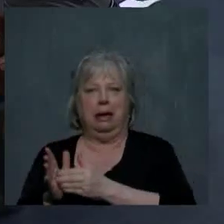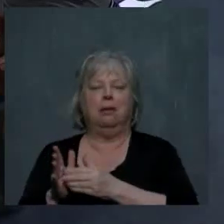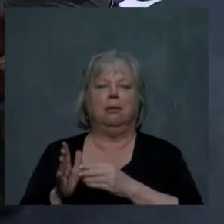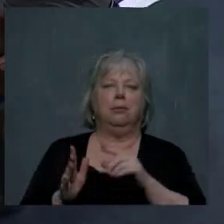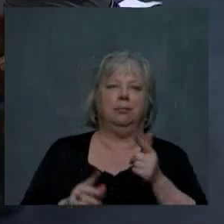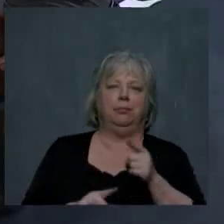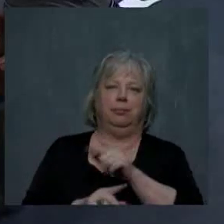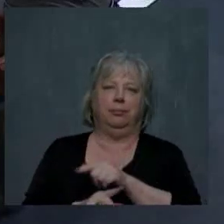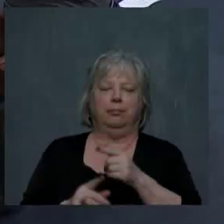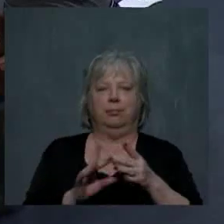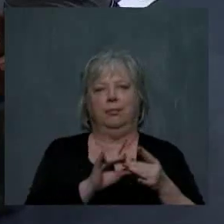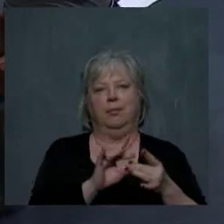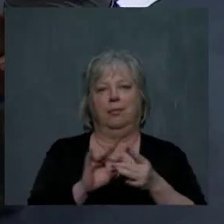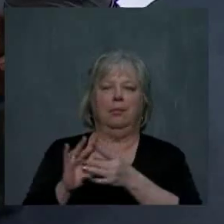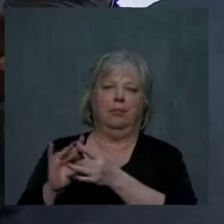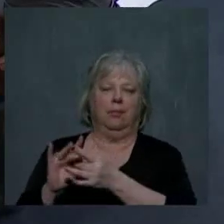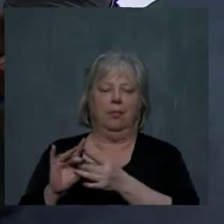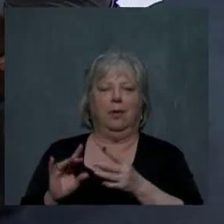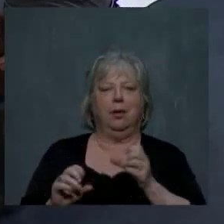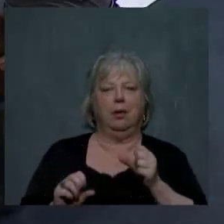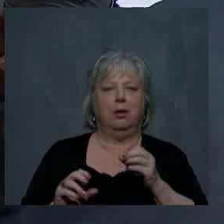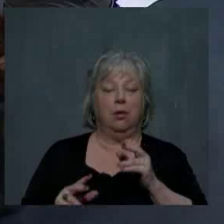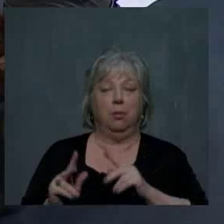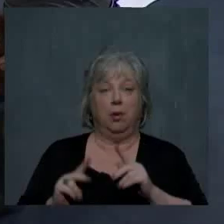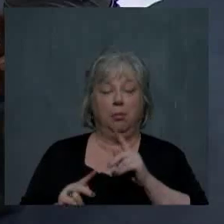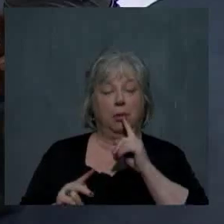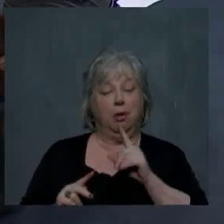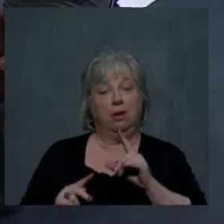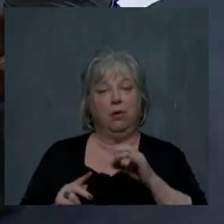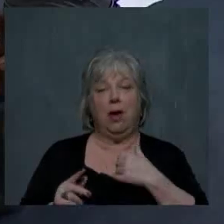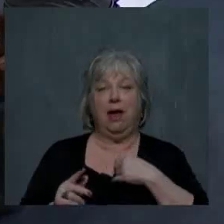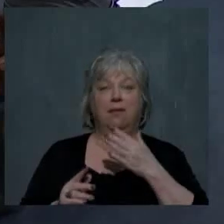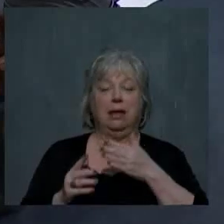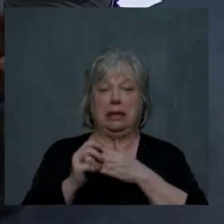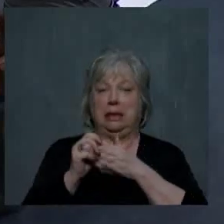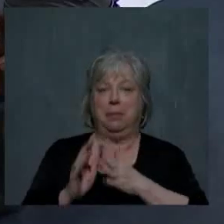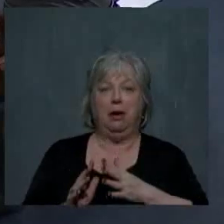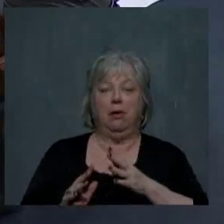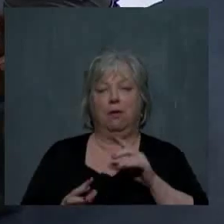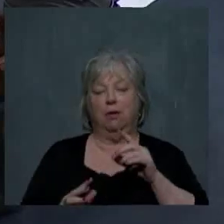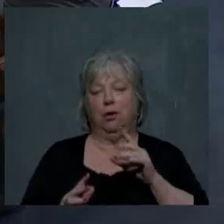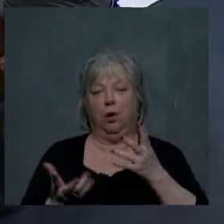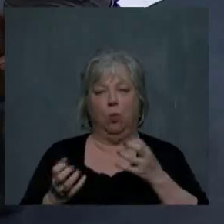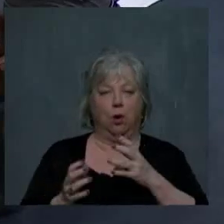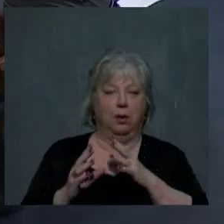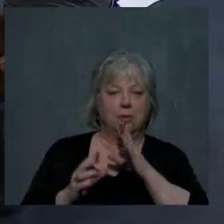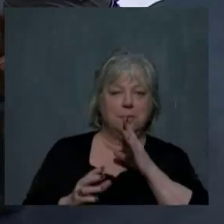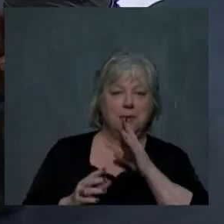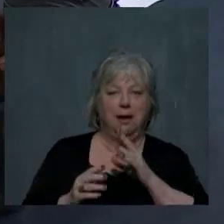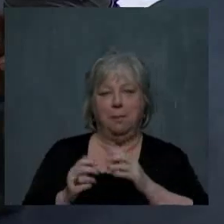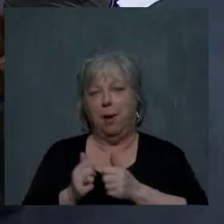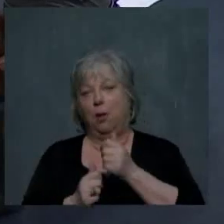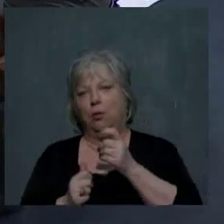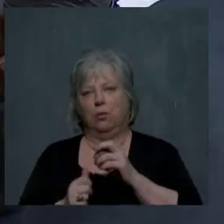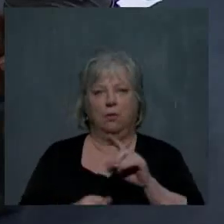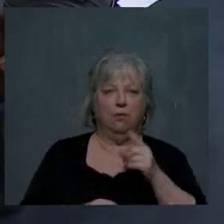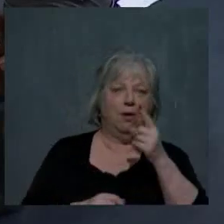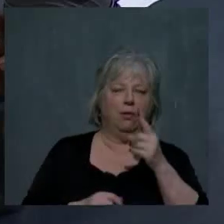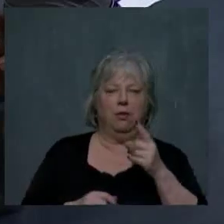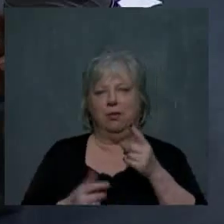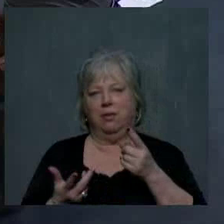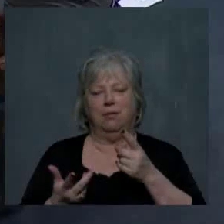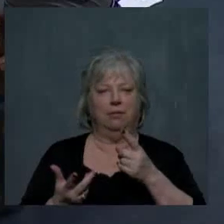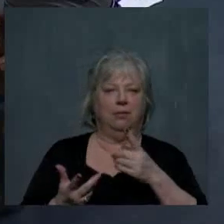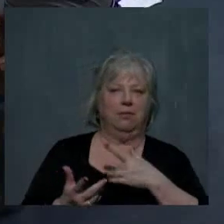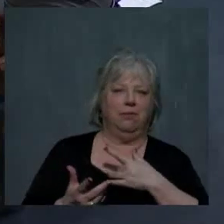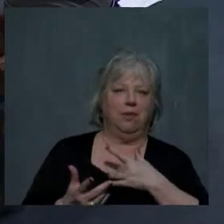So those in opposition to that item, if you have a speaker you want to speak first or speak most, feel free to offer